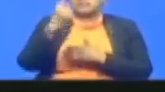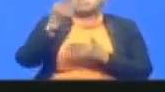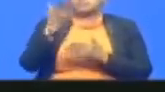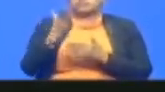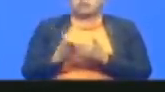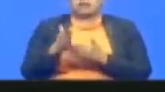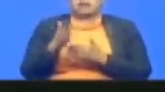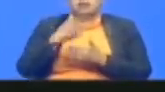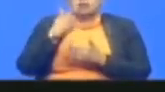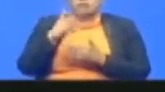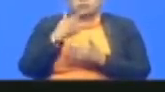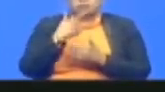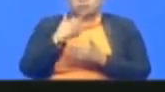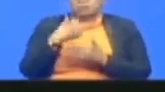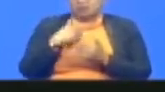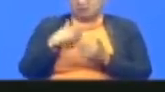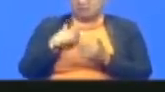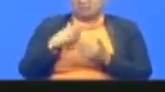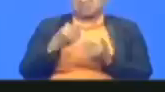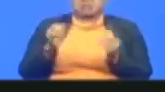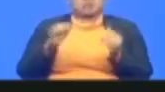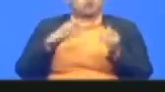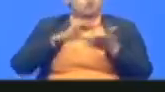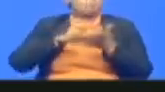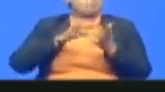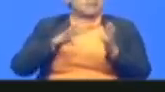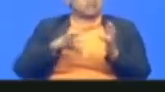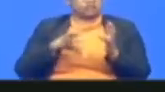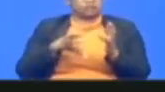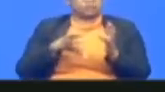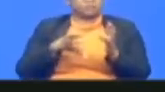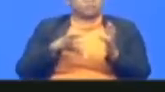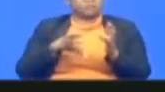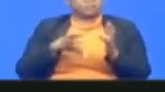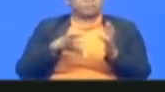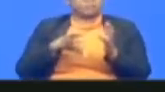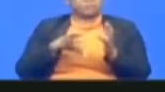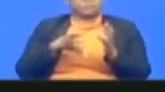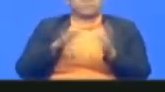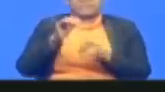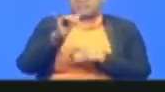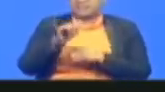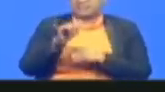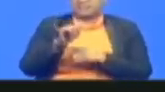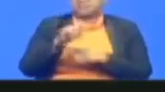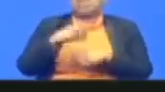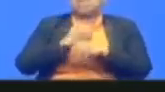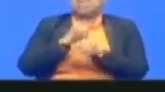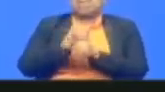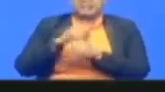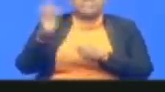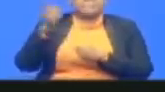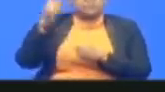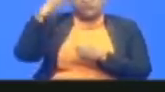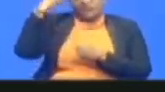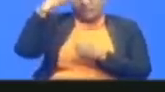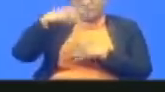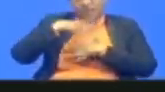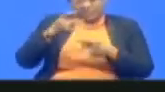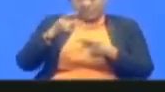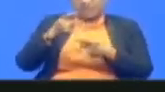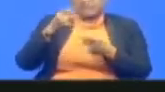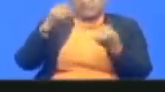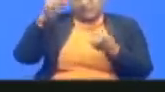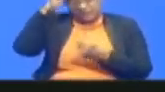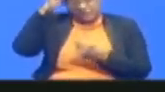who succumbed to unsafe abortion complications. The ruling by the judges today kicks back the ball to the Minister of Health to relook at the standards and